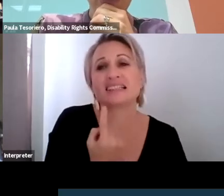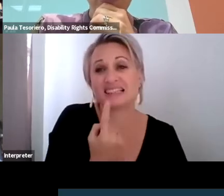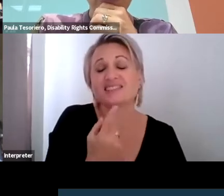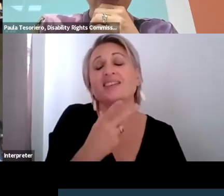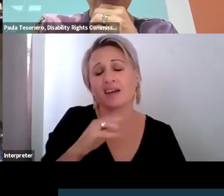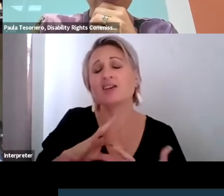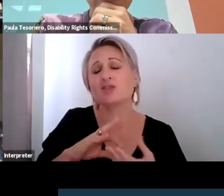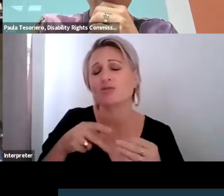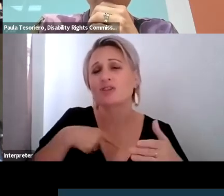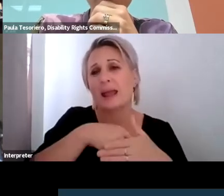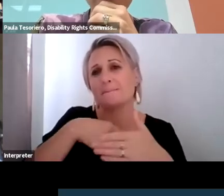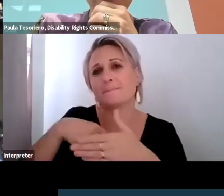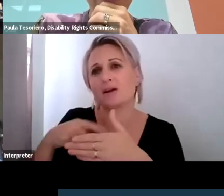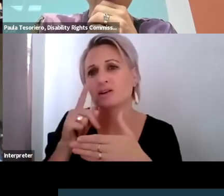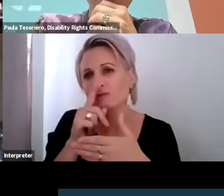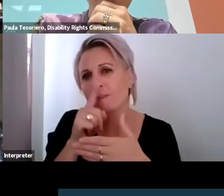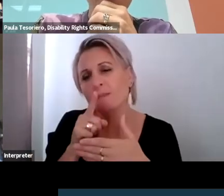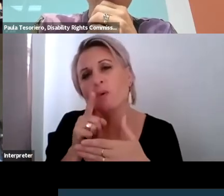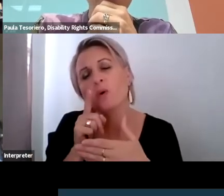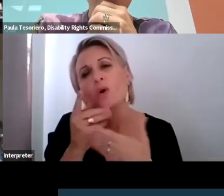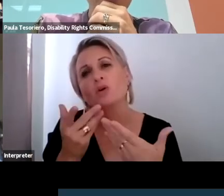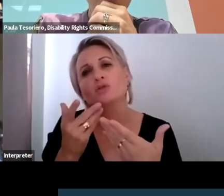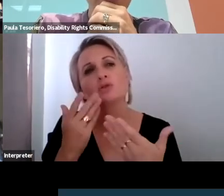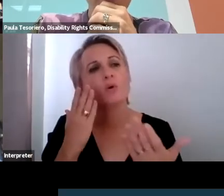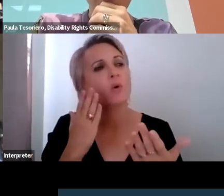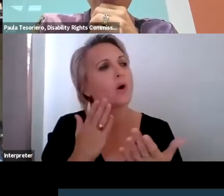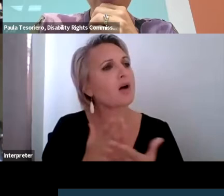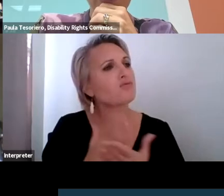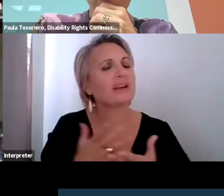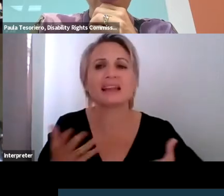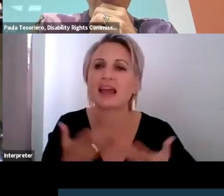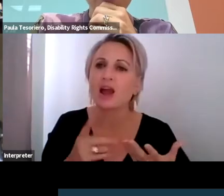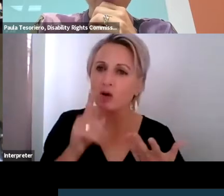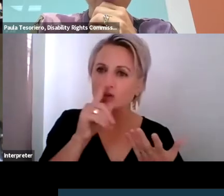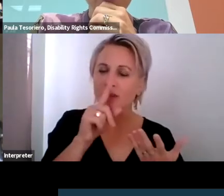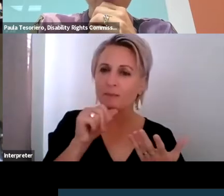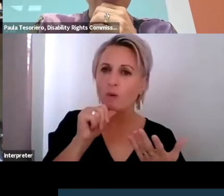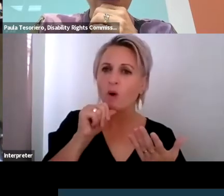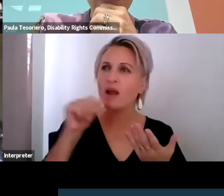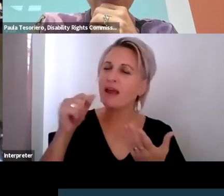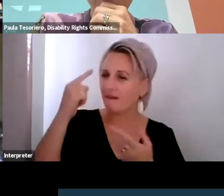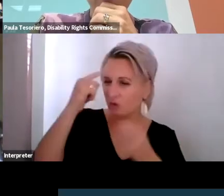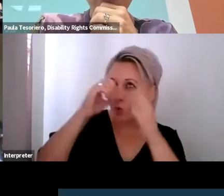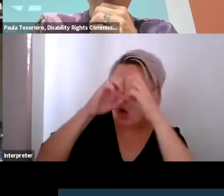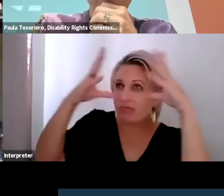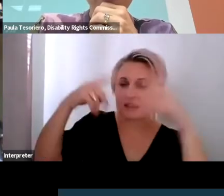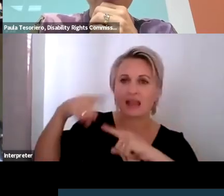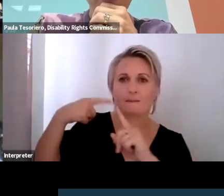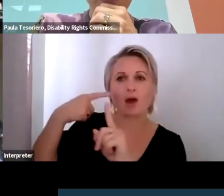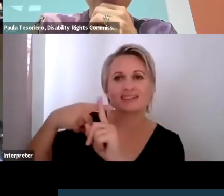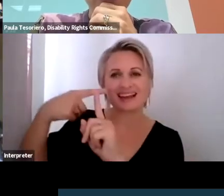for people. And so I'd really encourage people, when thinking about those targets for